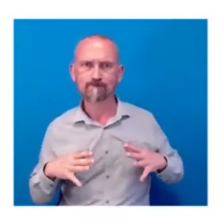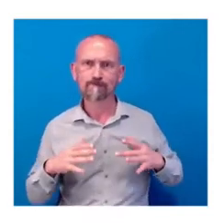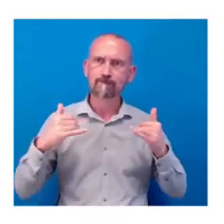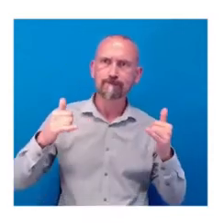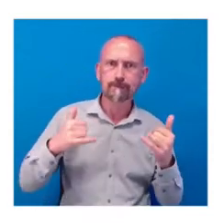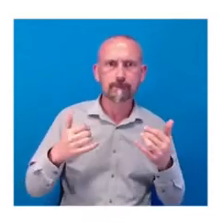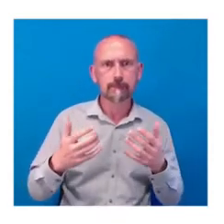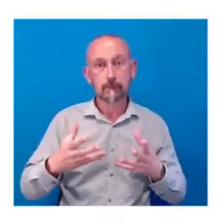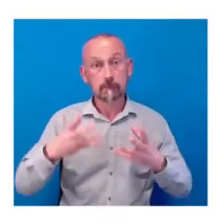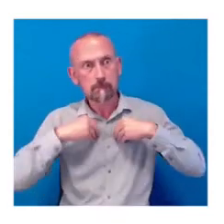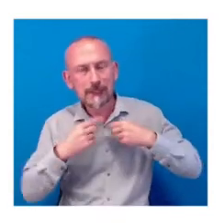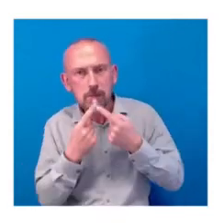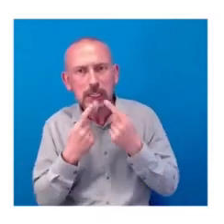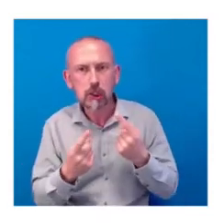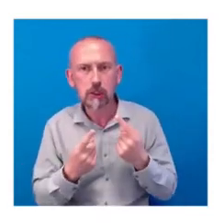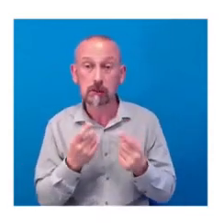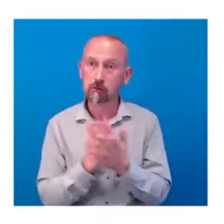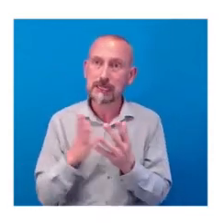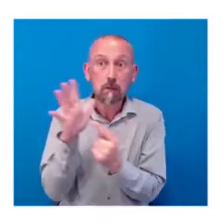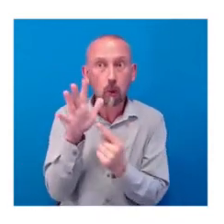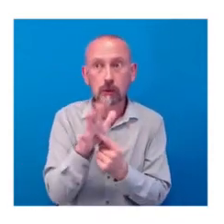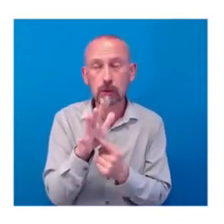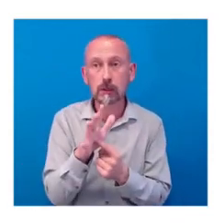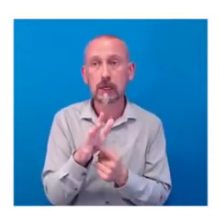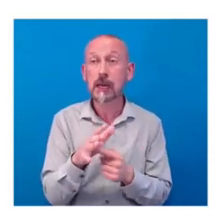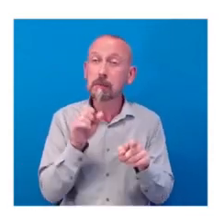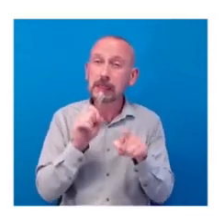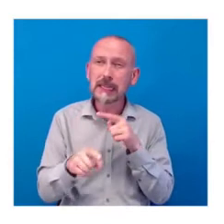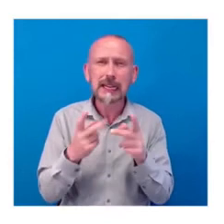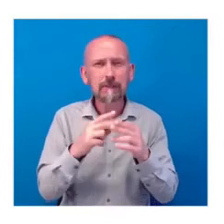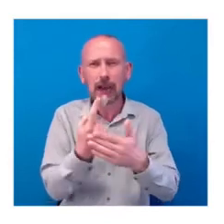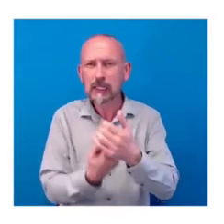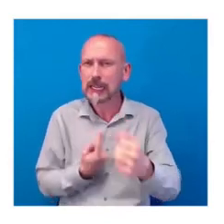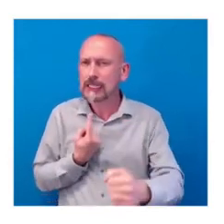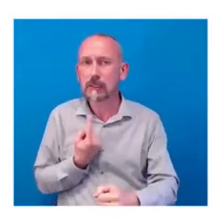are more isolated, perhaps older, with disabilities.